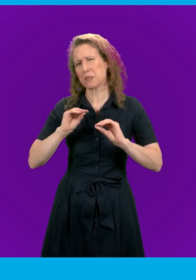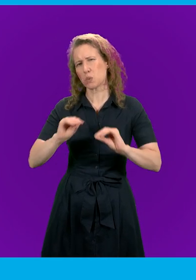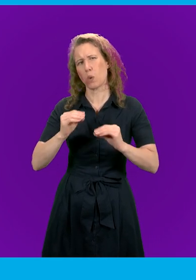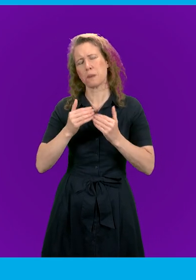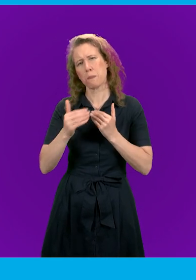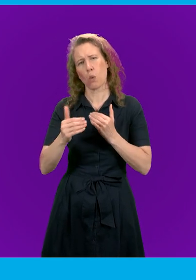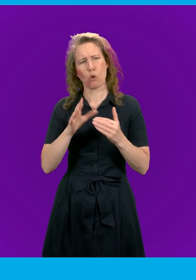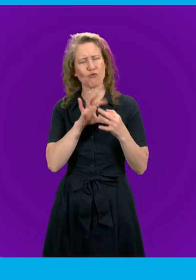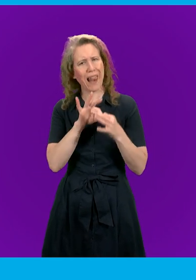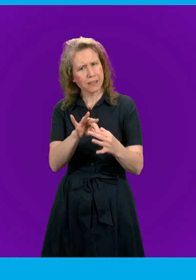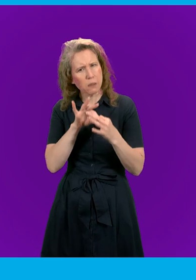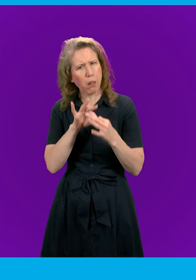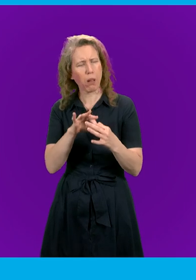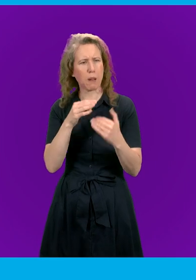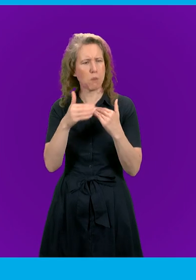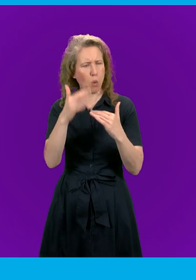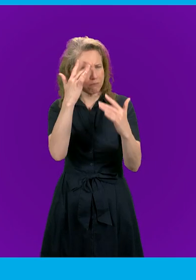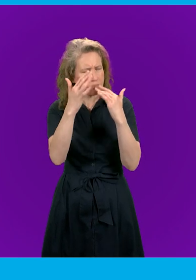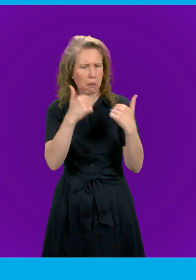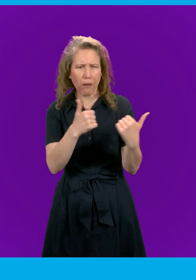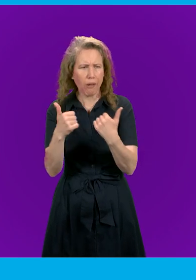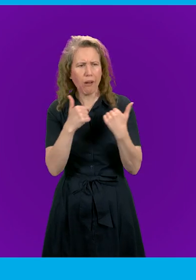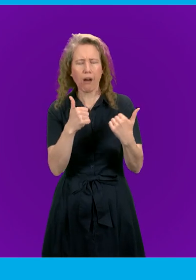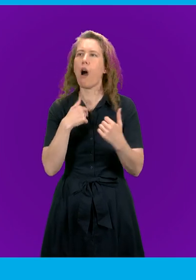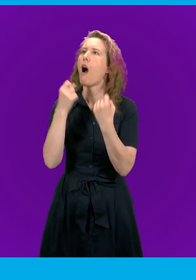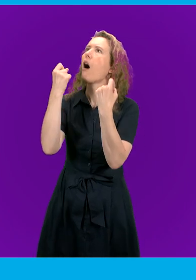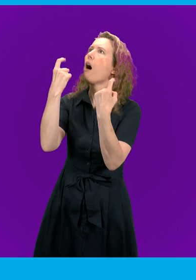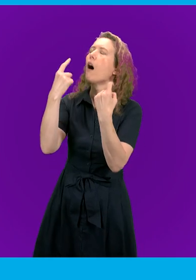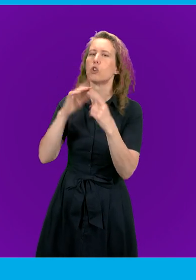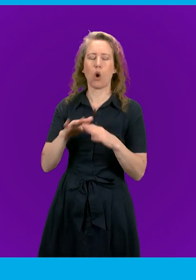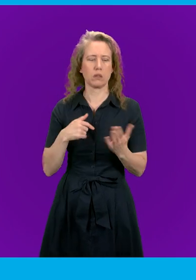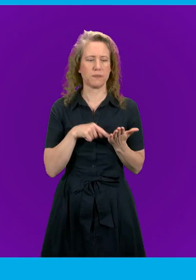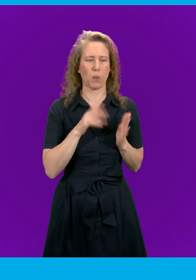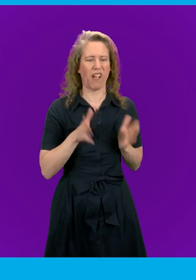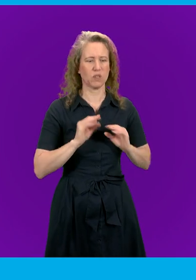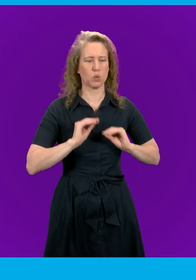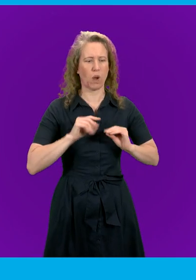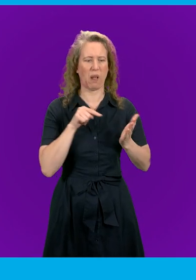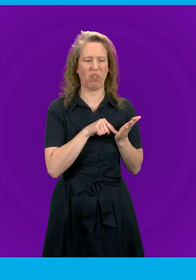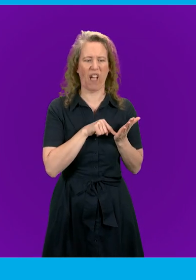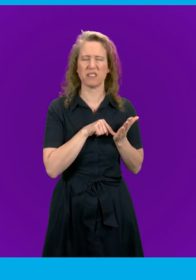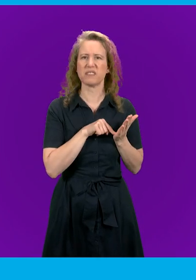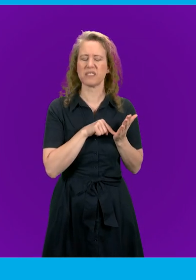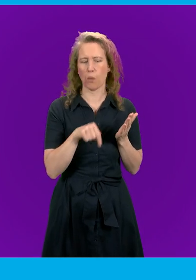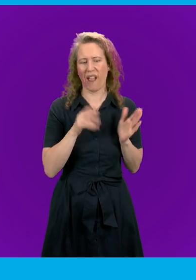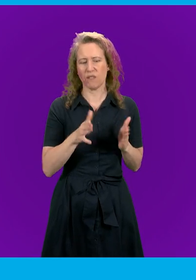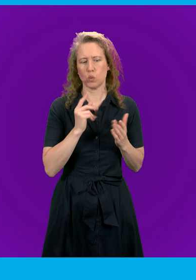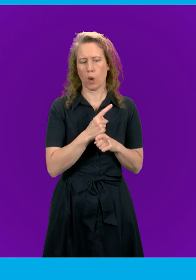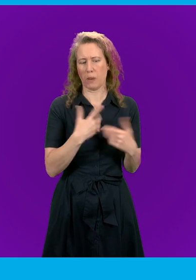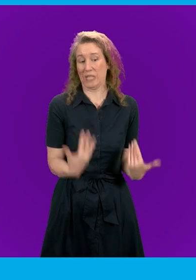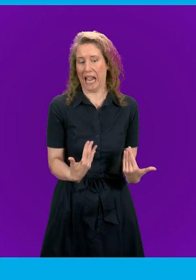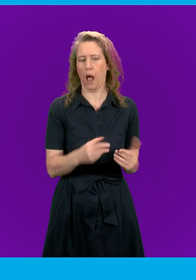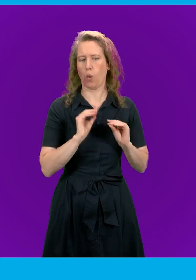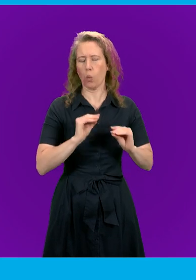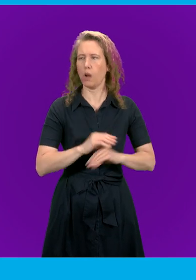of a relatable way, instead of this is what we have to talk about and this is when we have to talk about it,